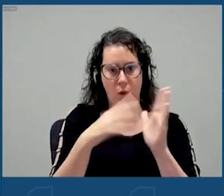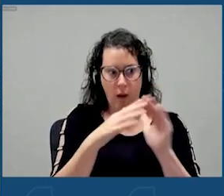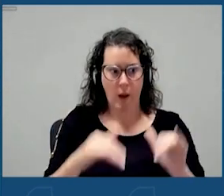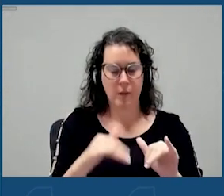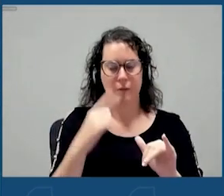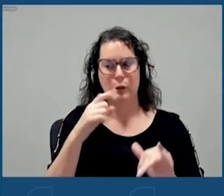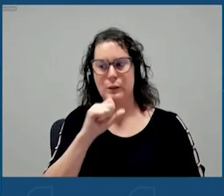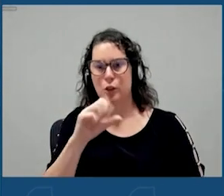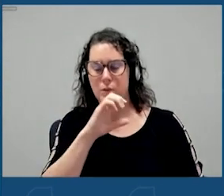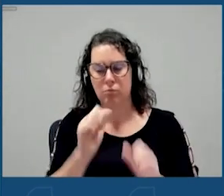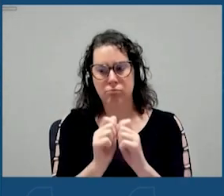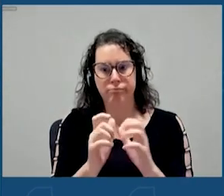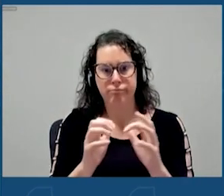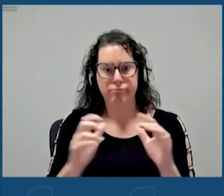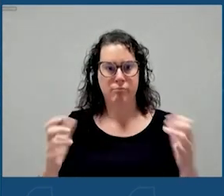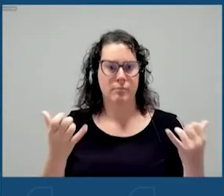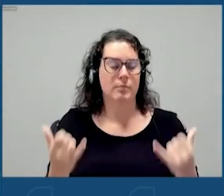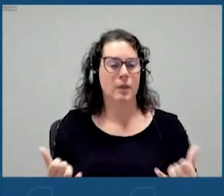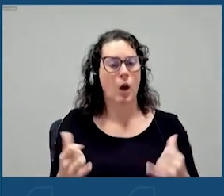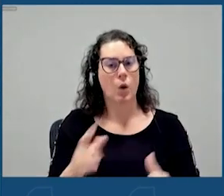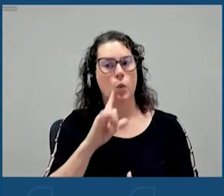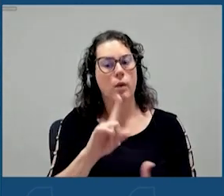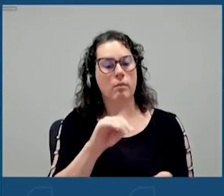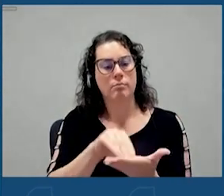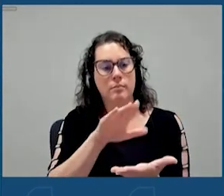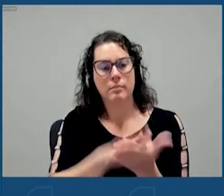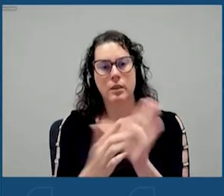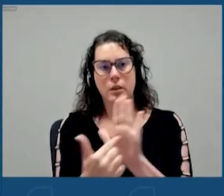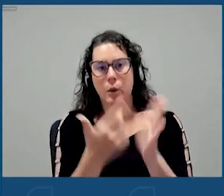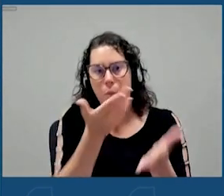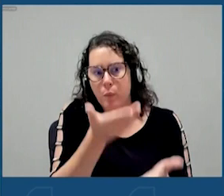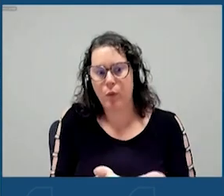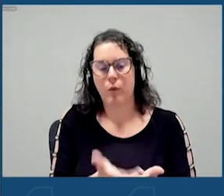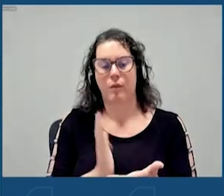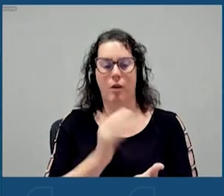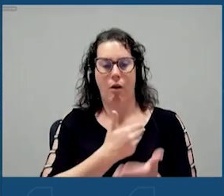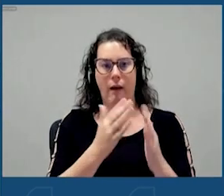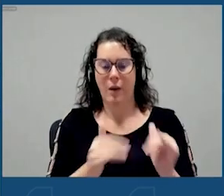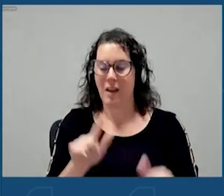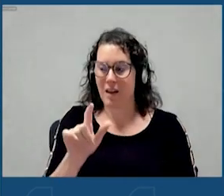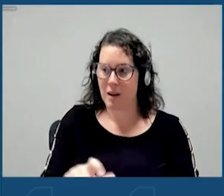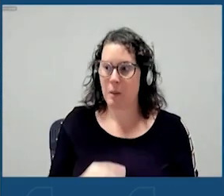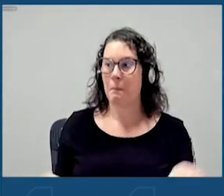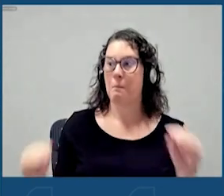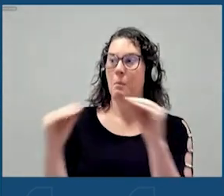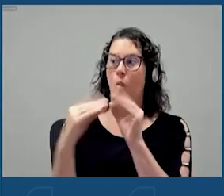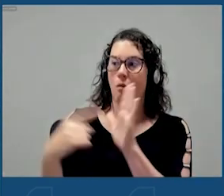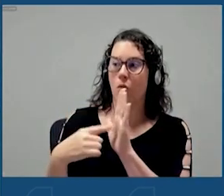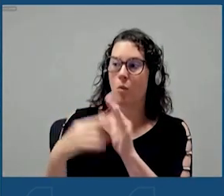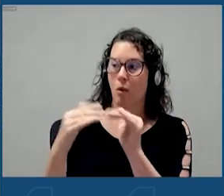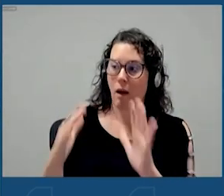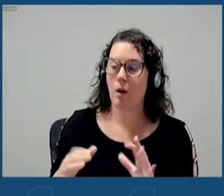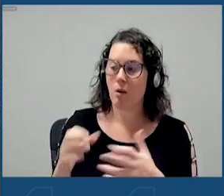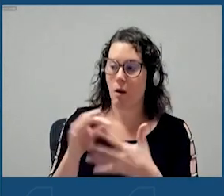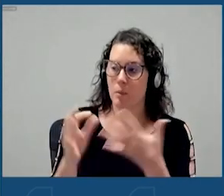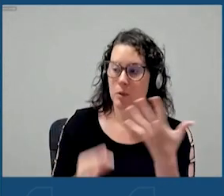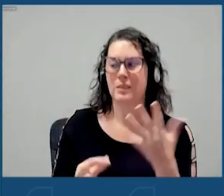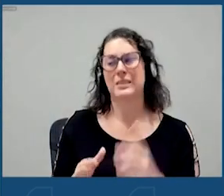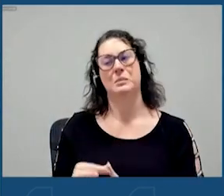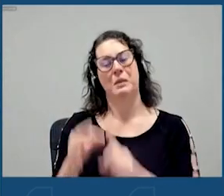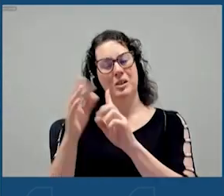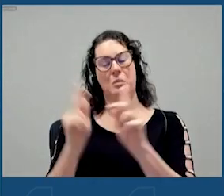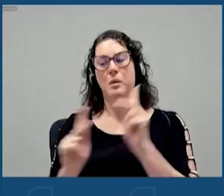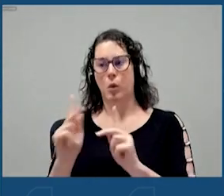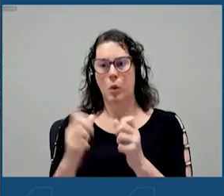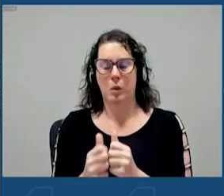It has been well documented that our region is in need of additional affordable housing options, especially for some of our most vulnerable